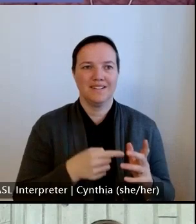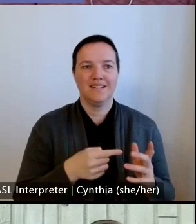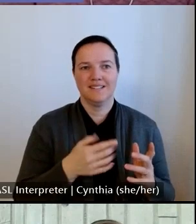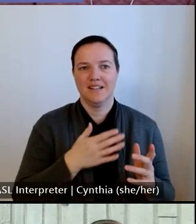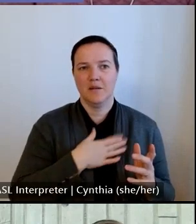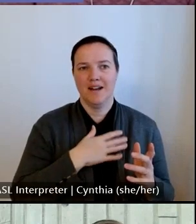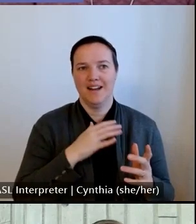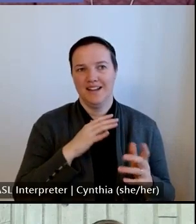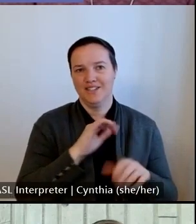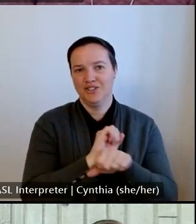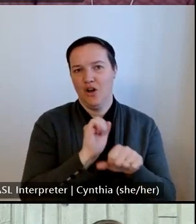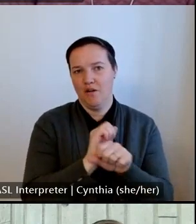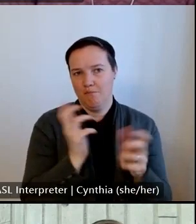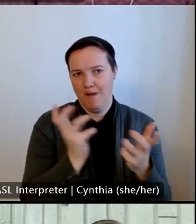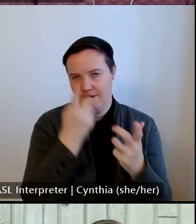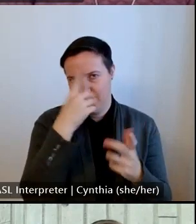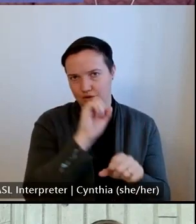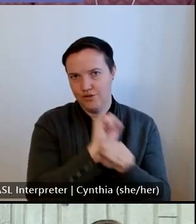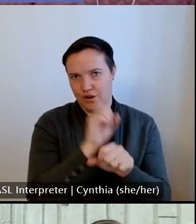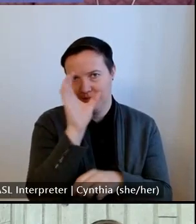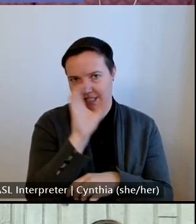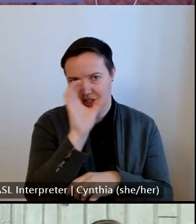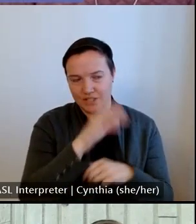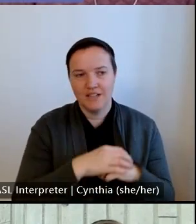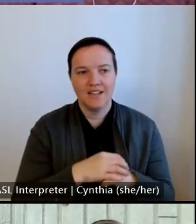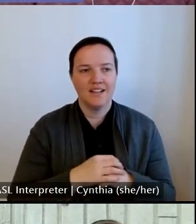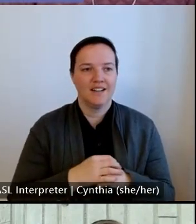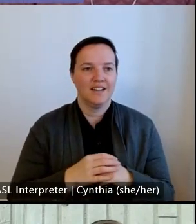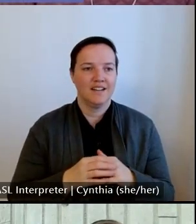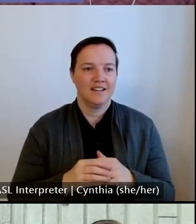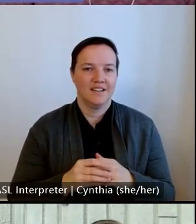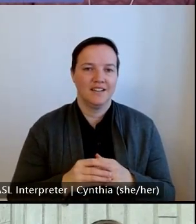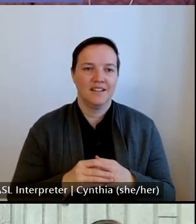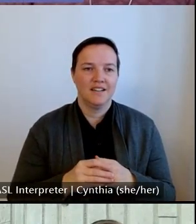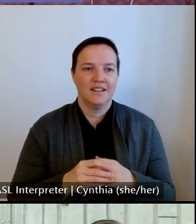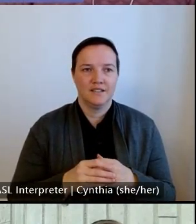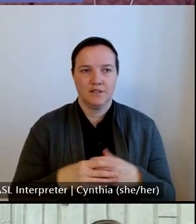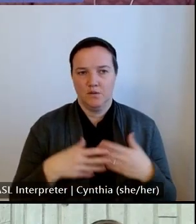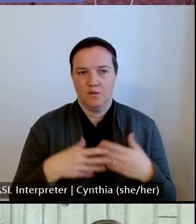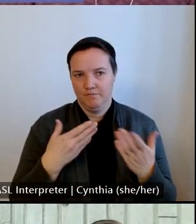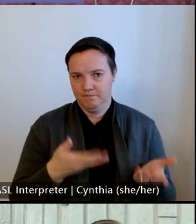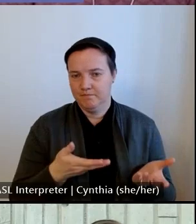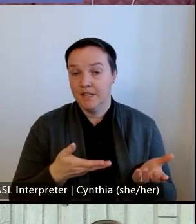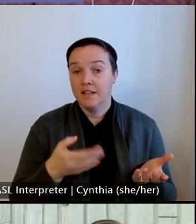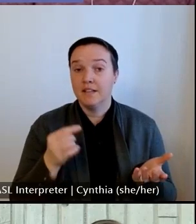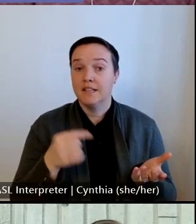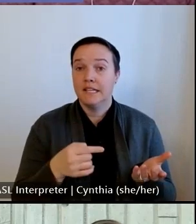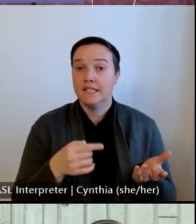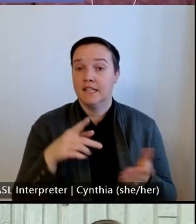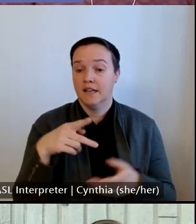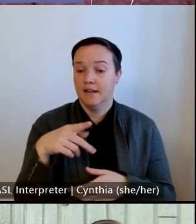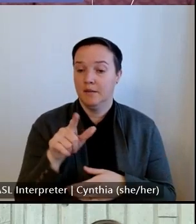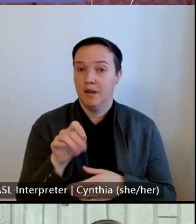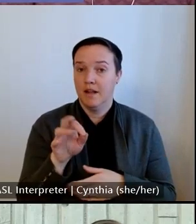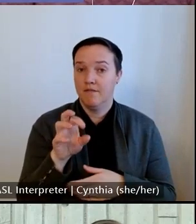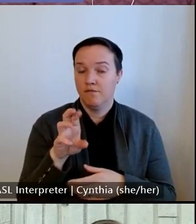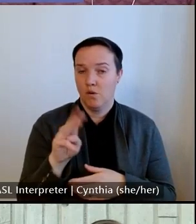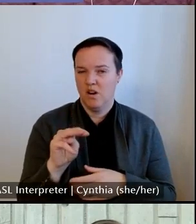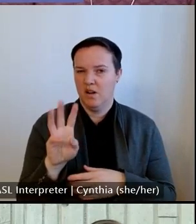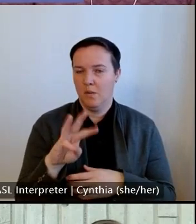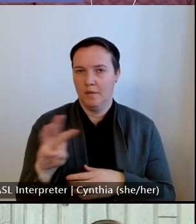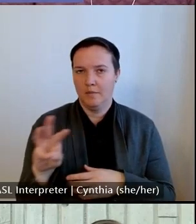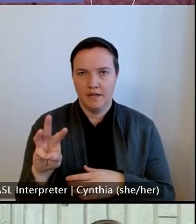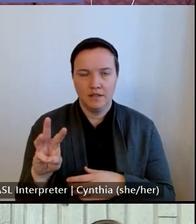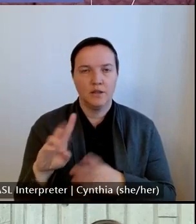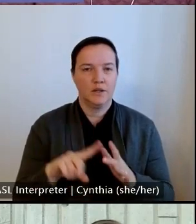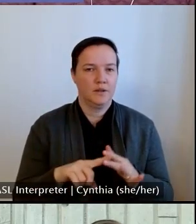need a pause there. My job match for job seekers. Our platform was originally